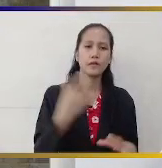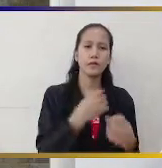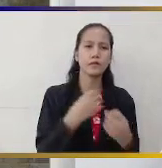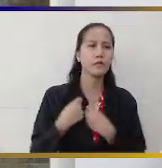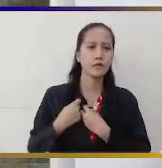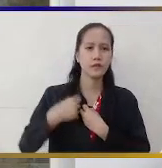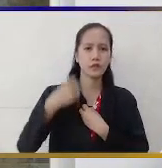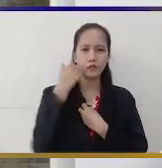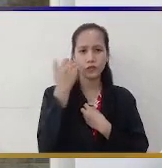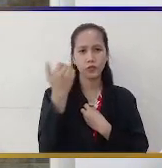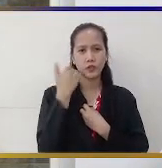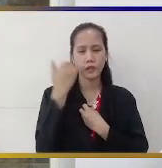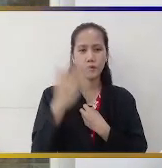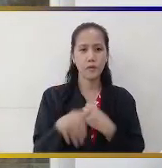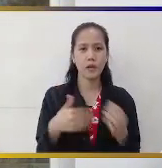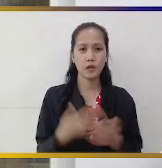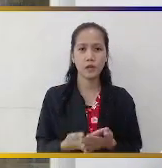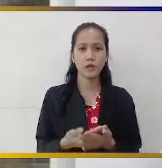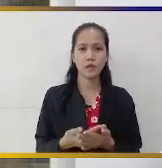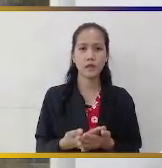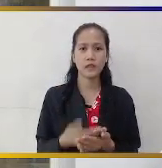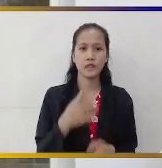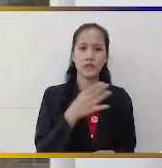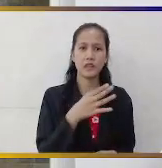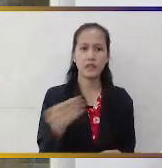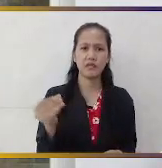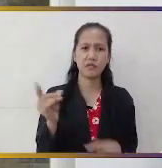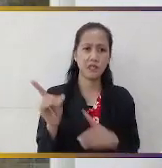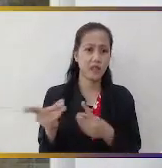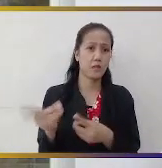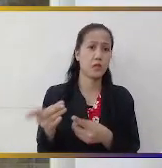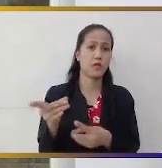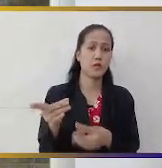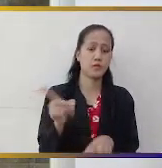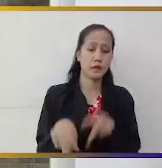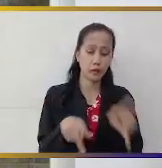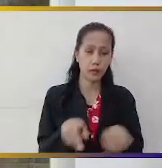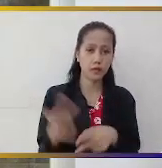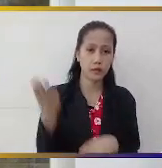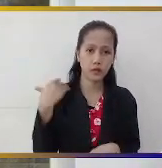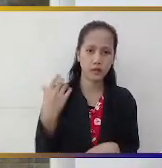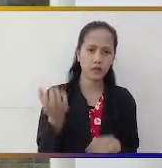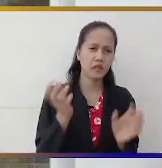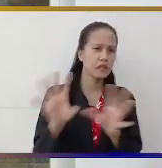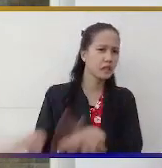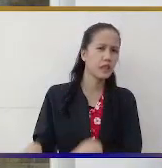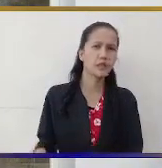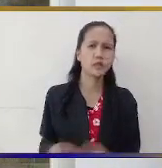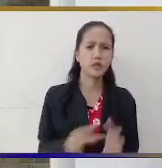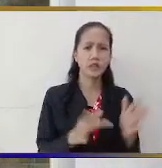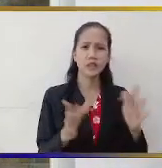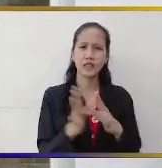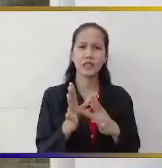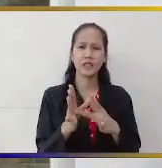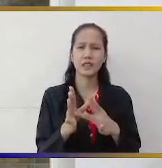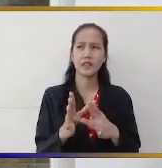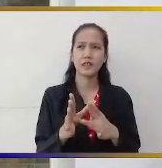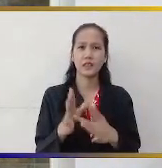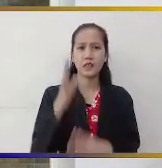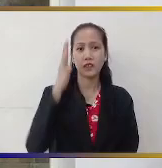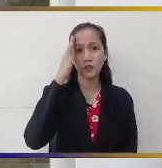grave. And the disciples forsook him, thinking it was all over. It wasn't over. Amen. You know